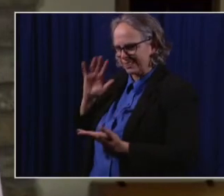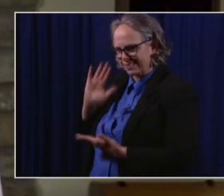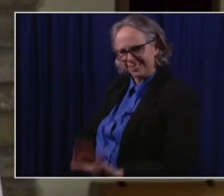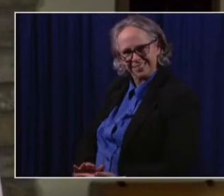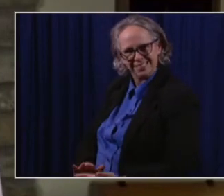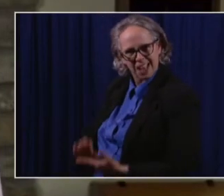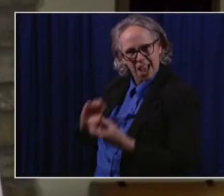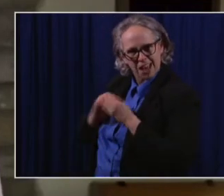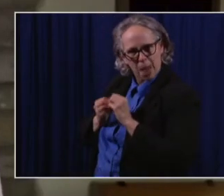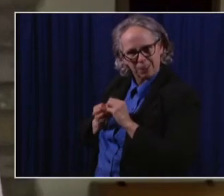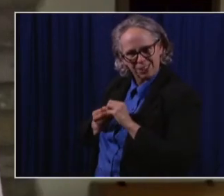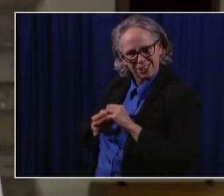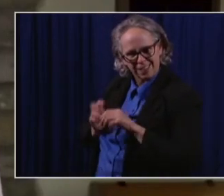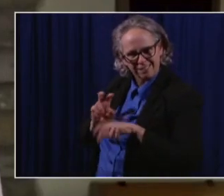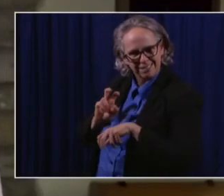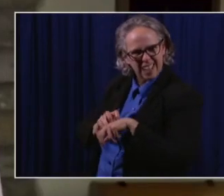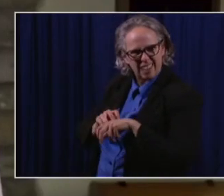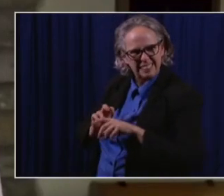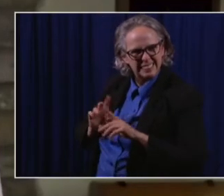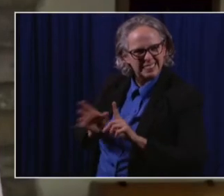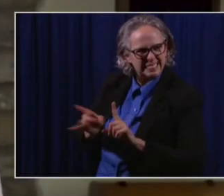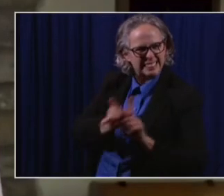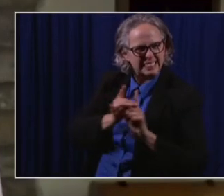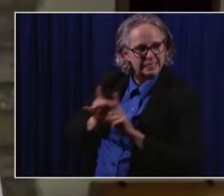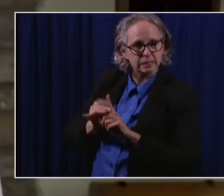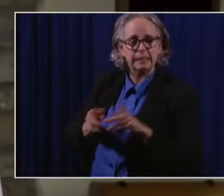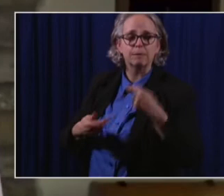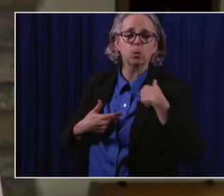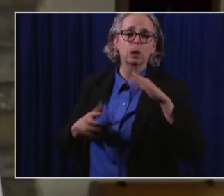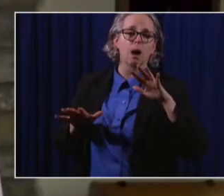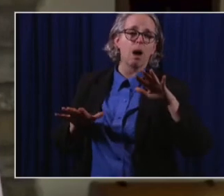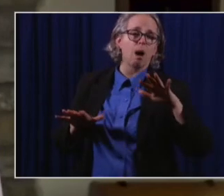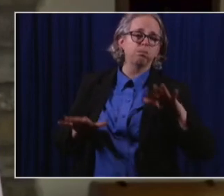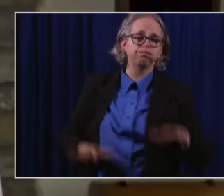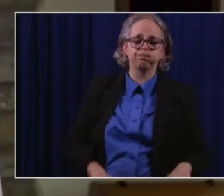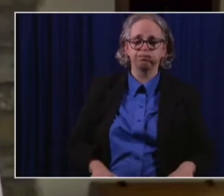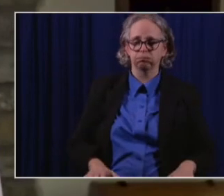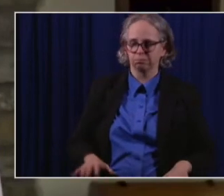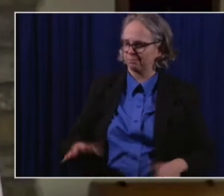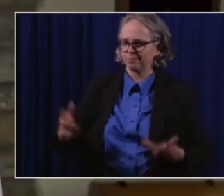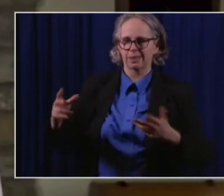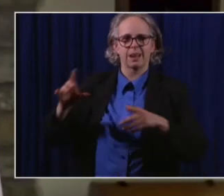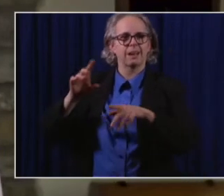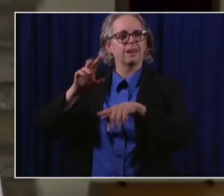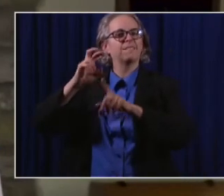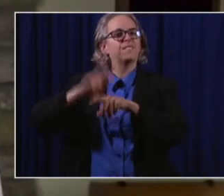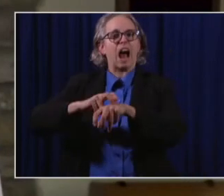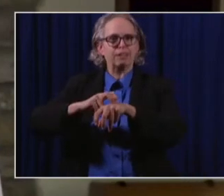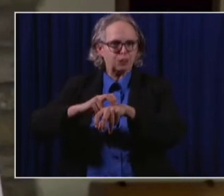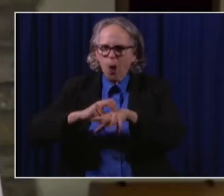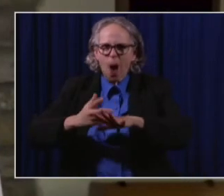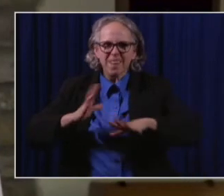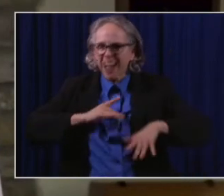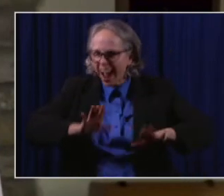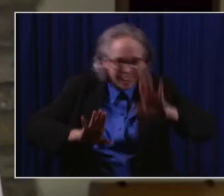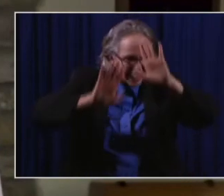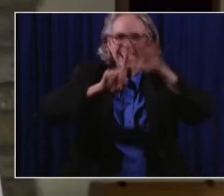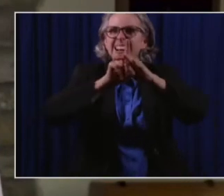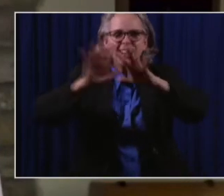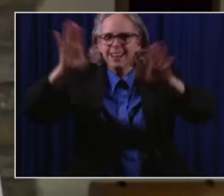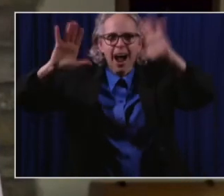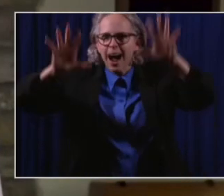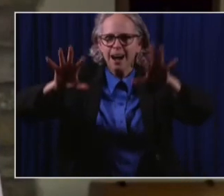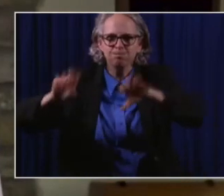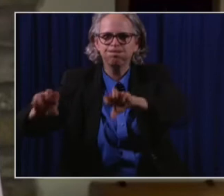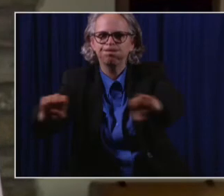Ohio, we're not going to be able to do those things. So I think this is the third big challenge we've